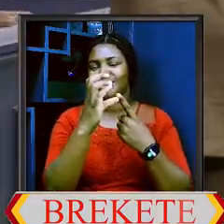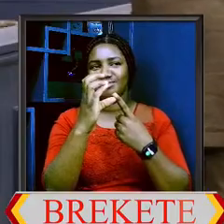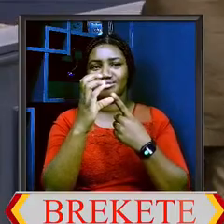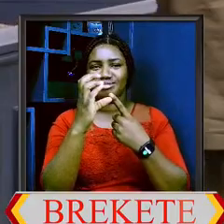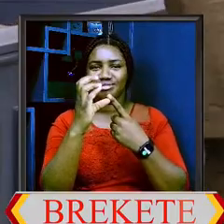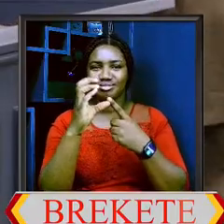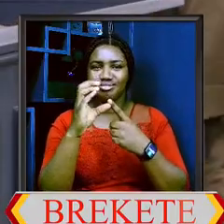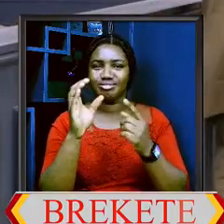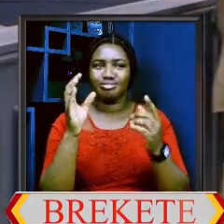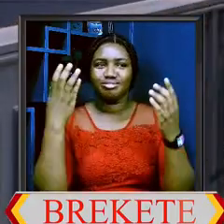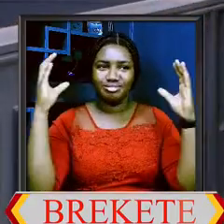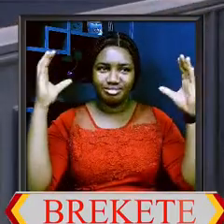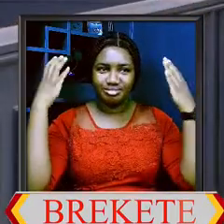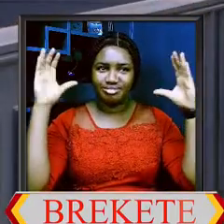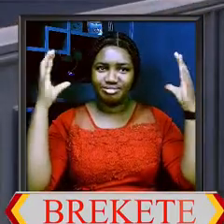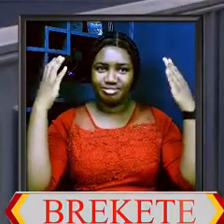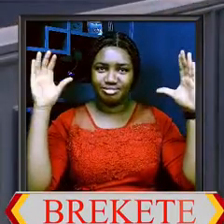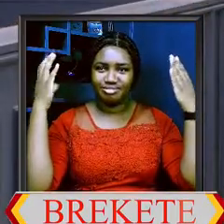condition